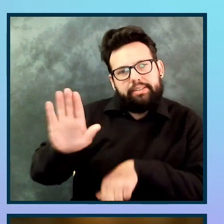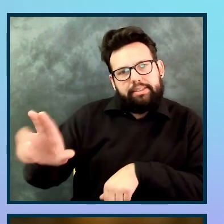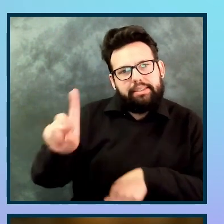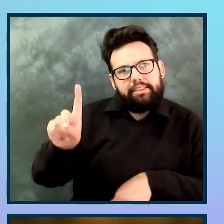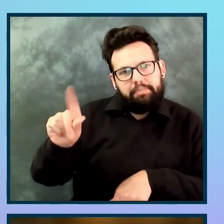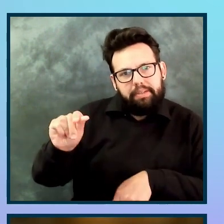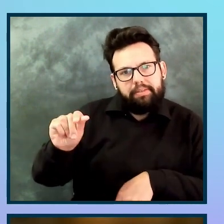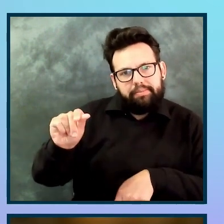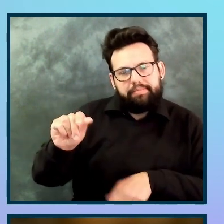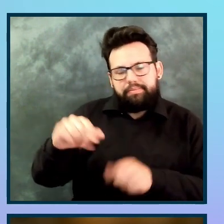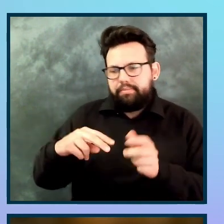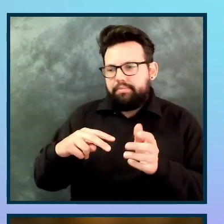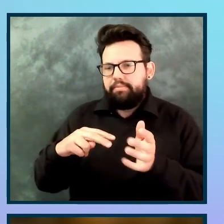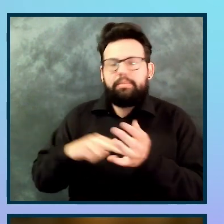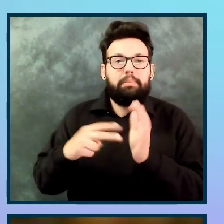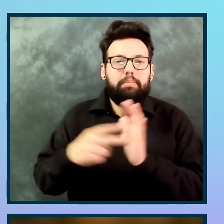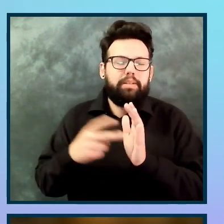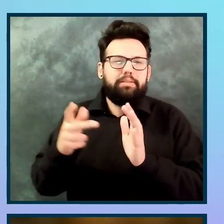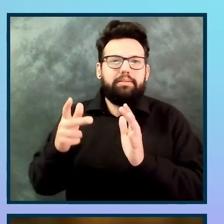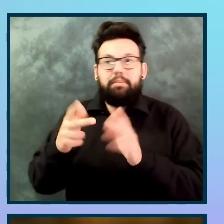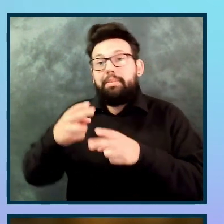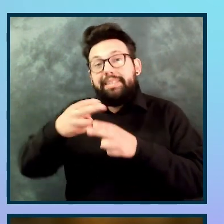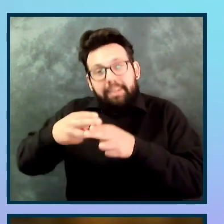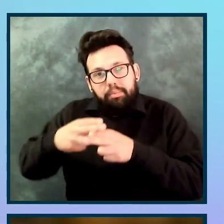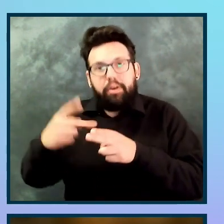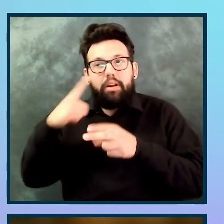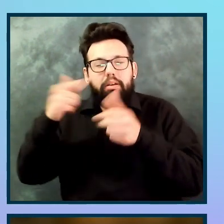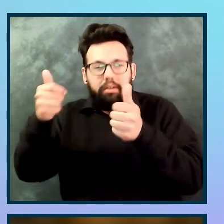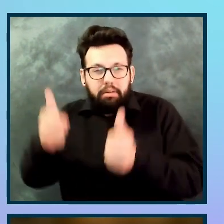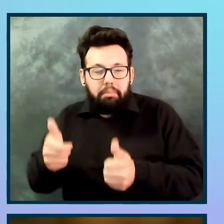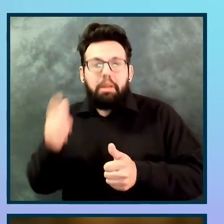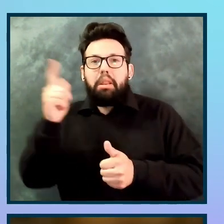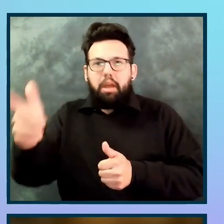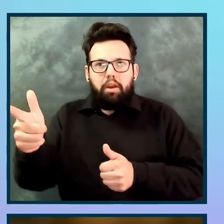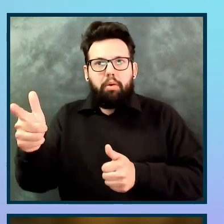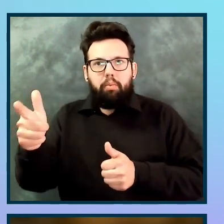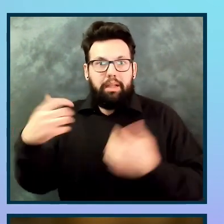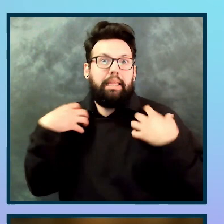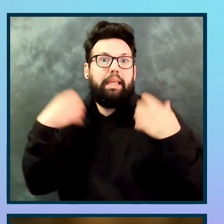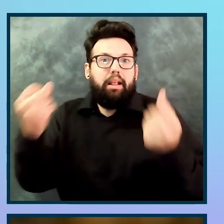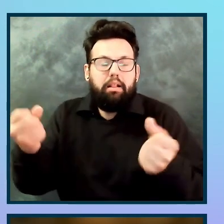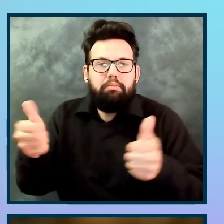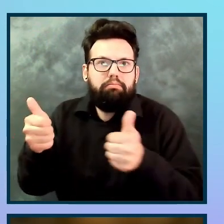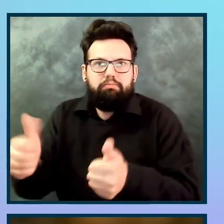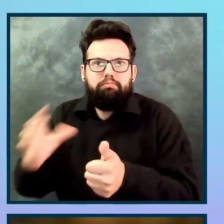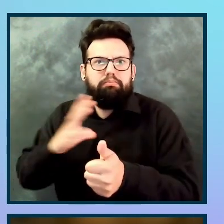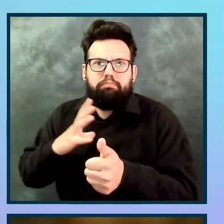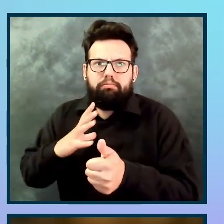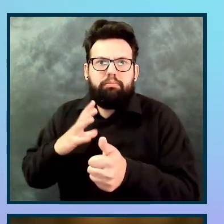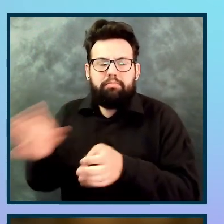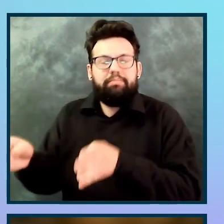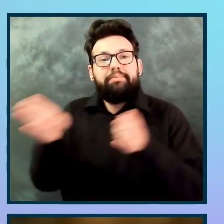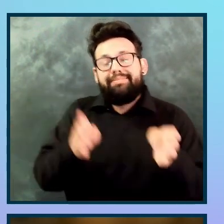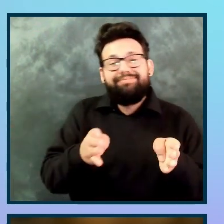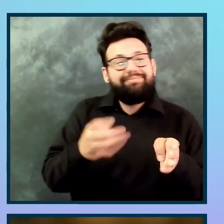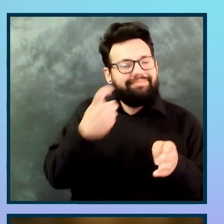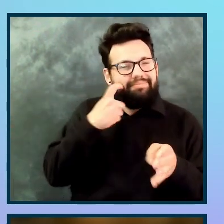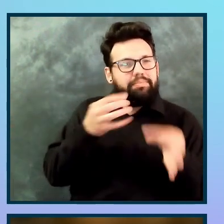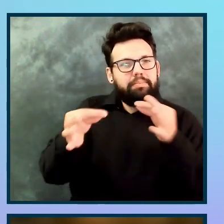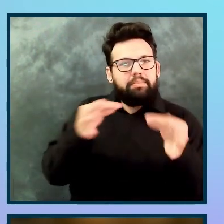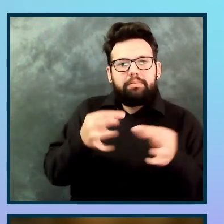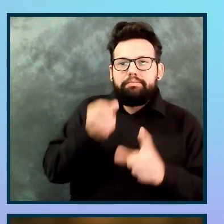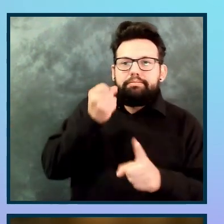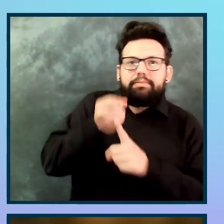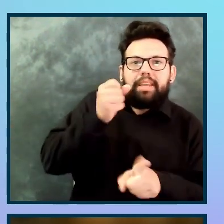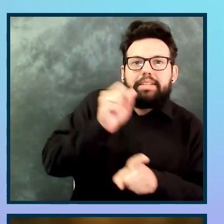at some point their vision will return to what it previously was. And then if we think of situational, we can think of someone who is